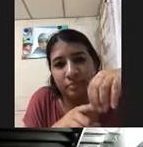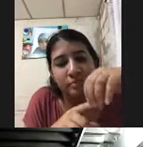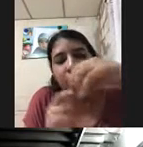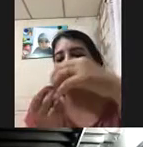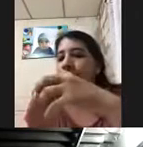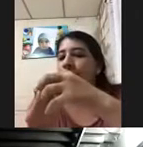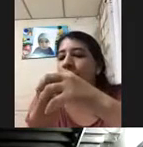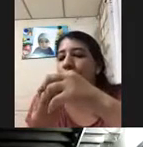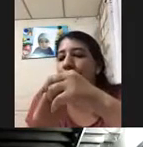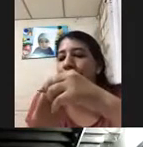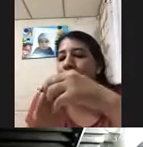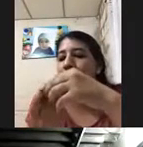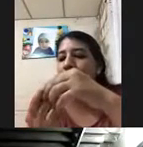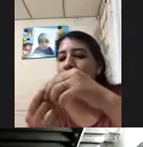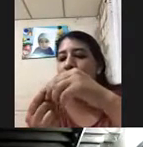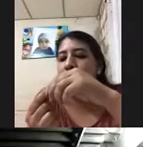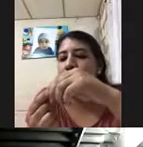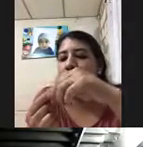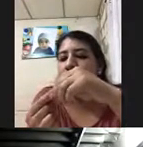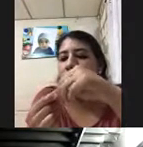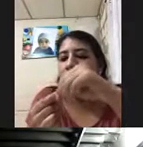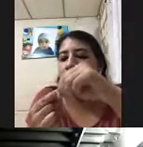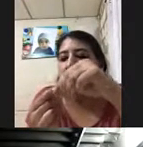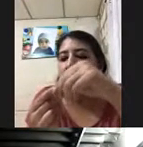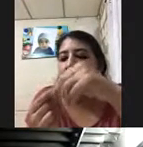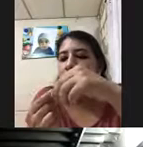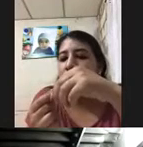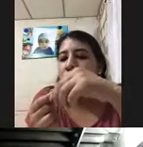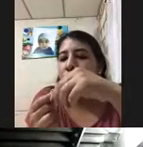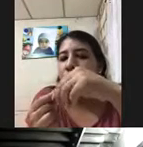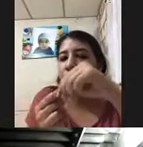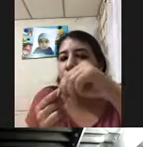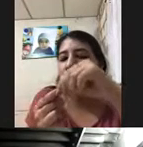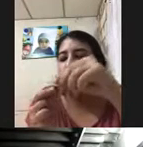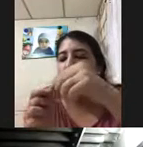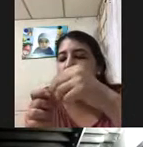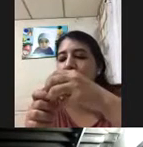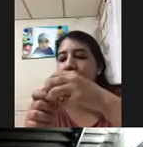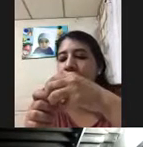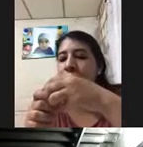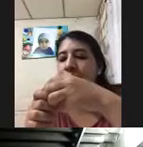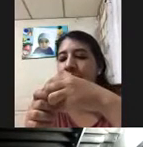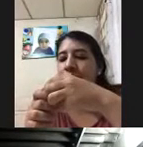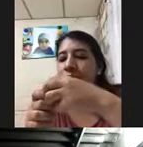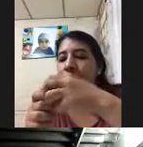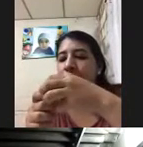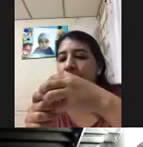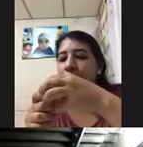Oh, very good. What about you, Fausto? and